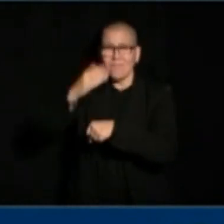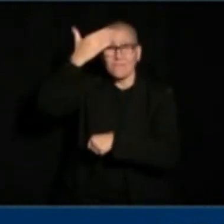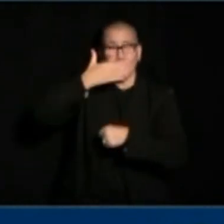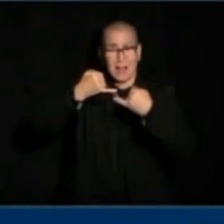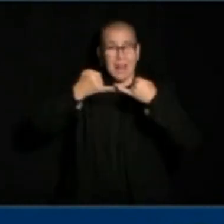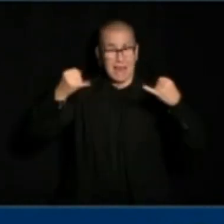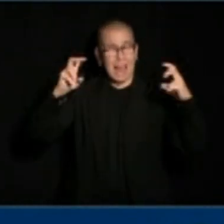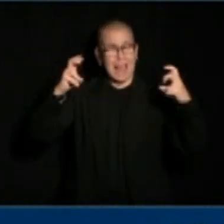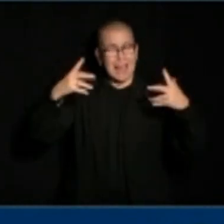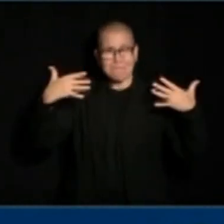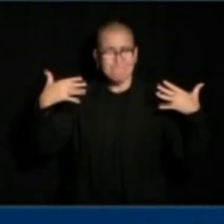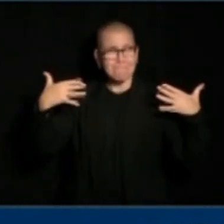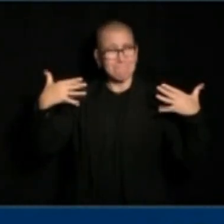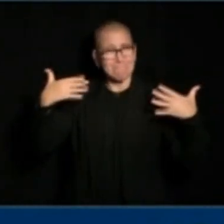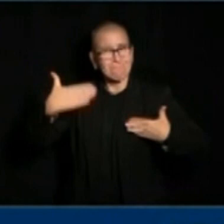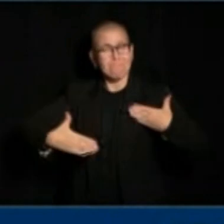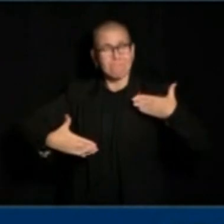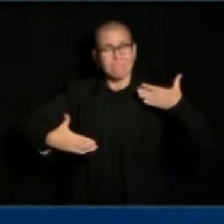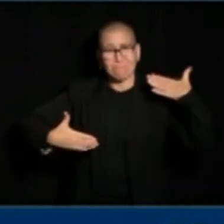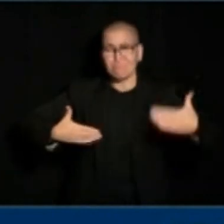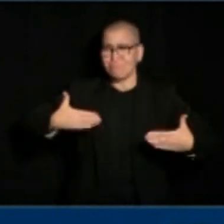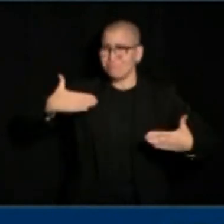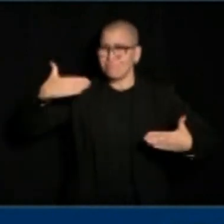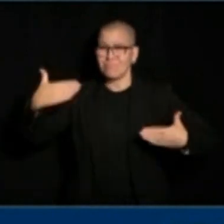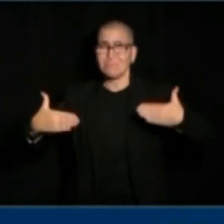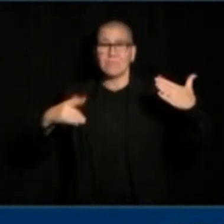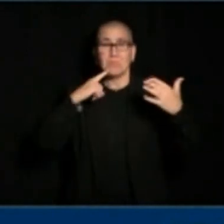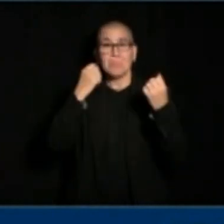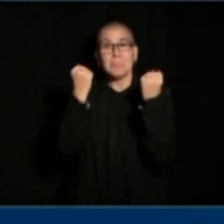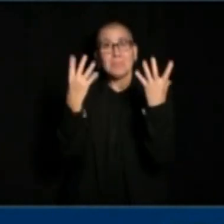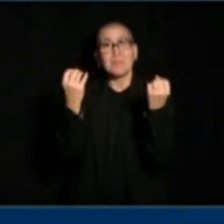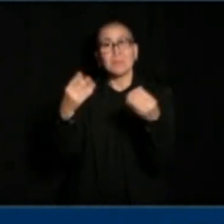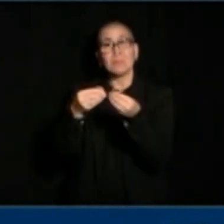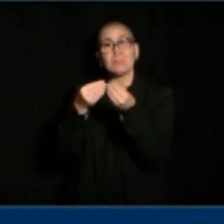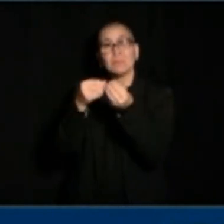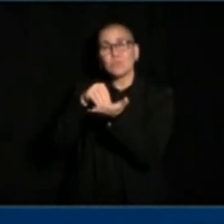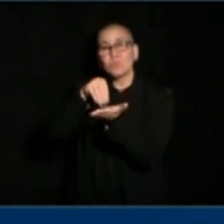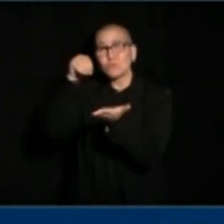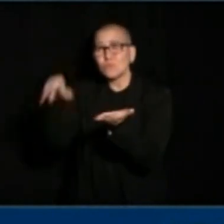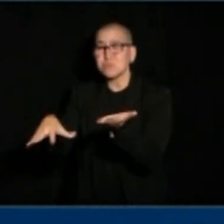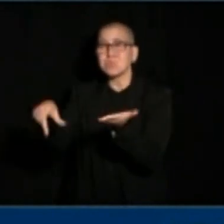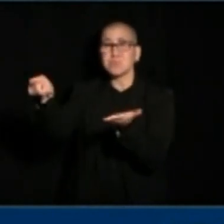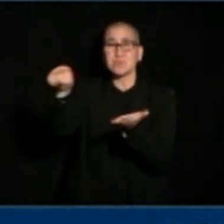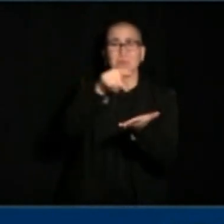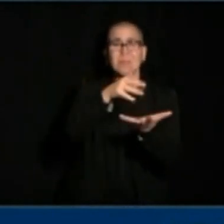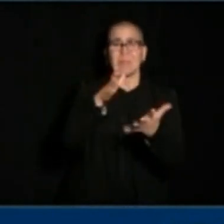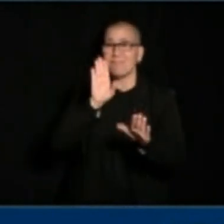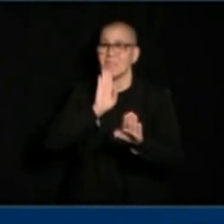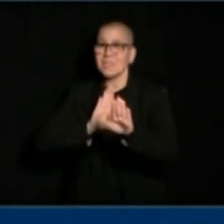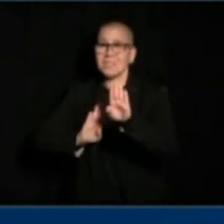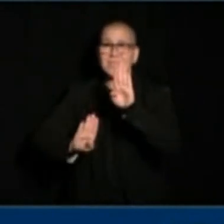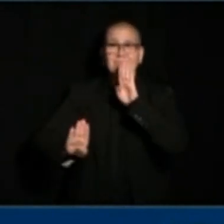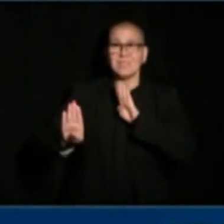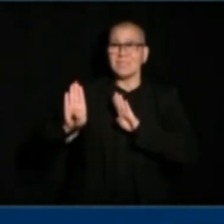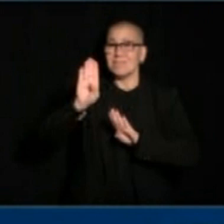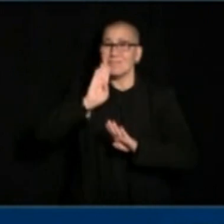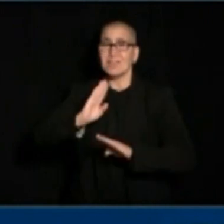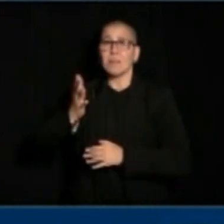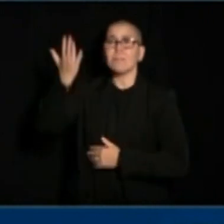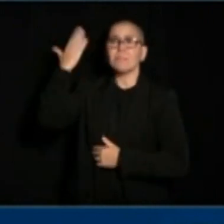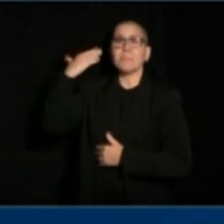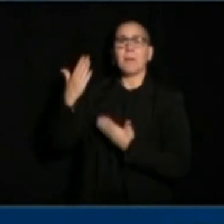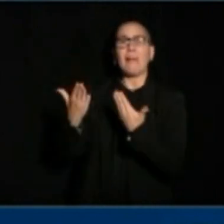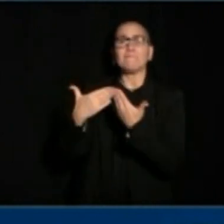to the countless students who've lost opportunities to do the things that seemed so easy 9 months